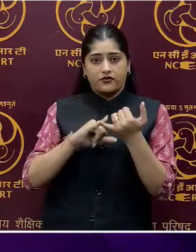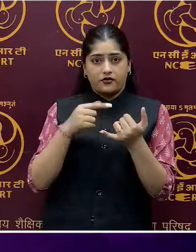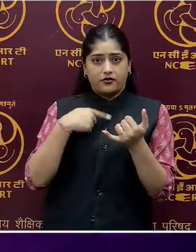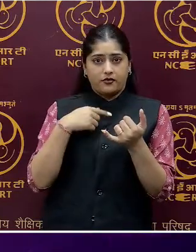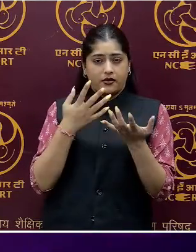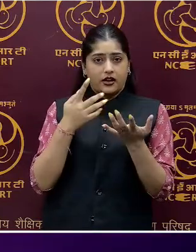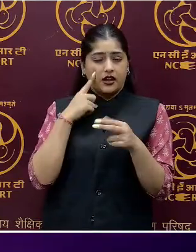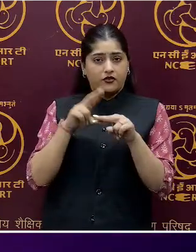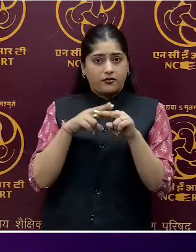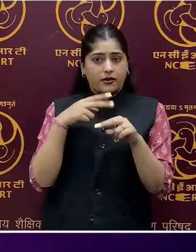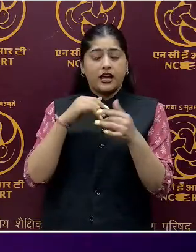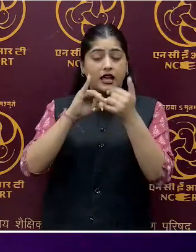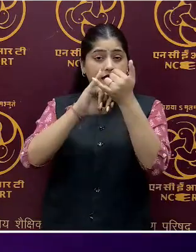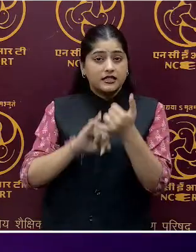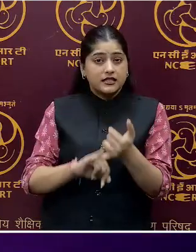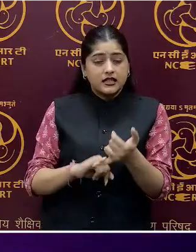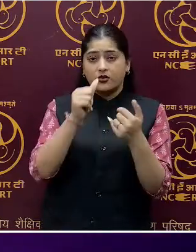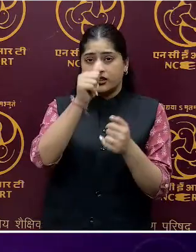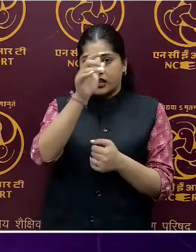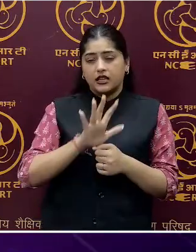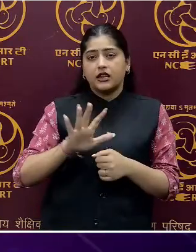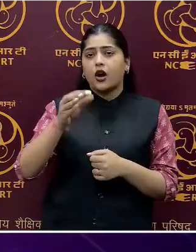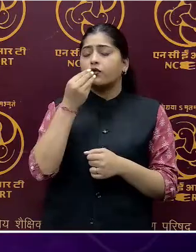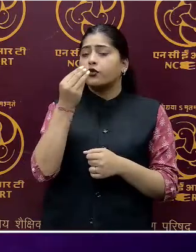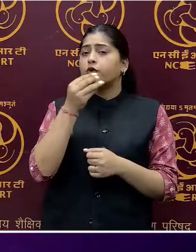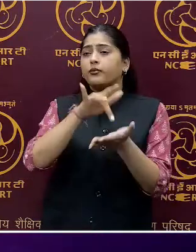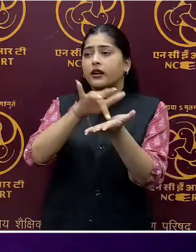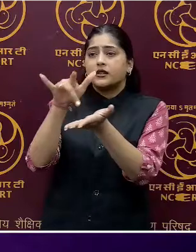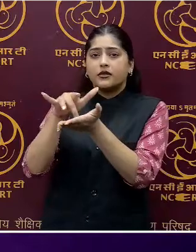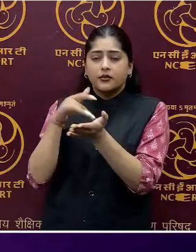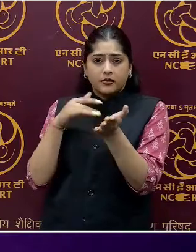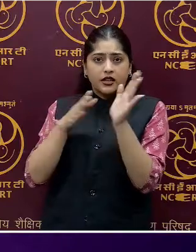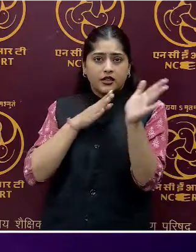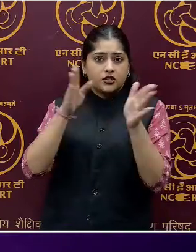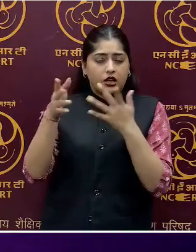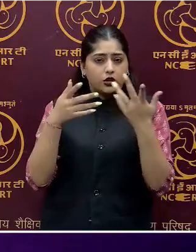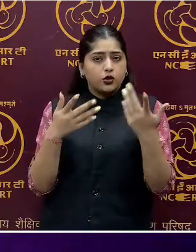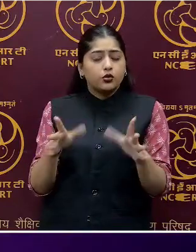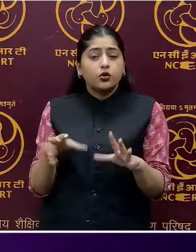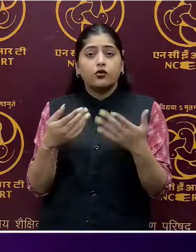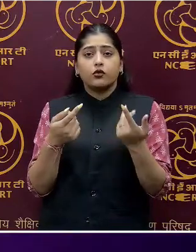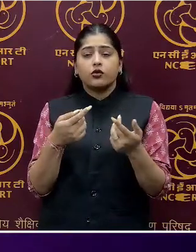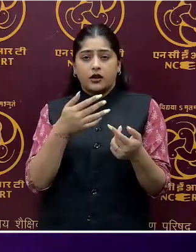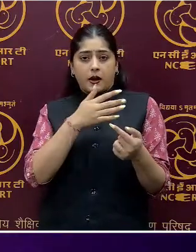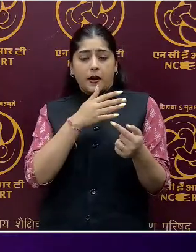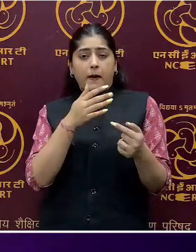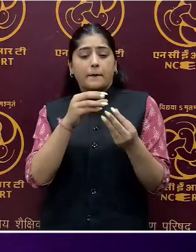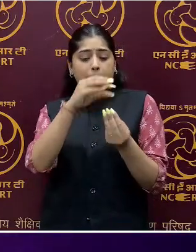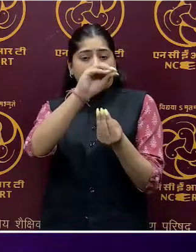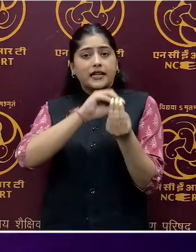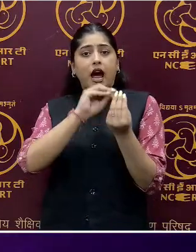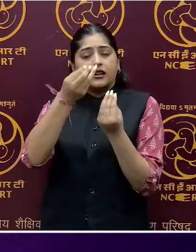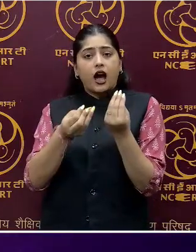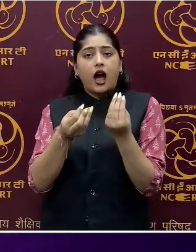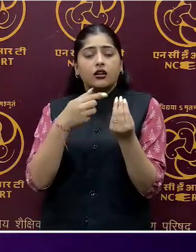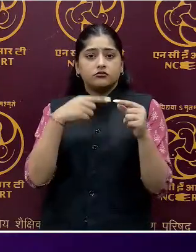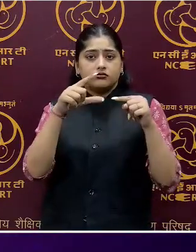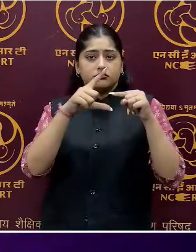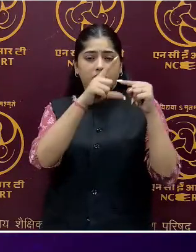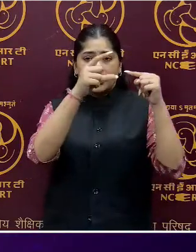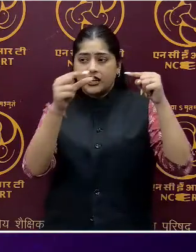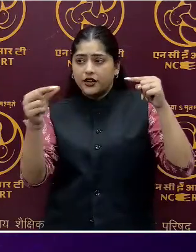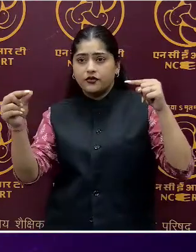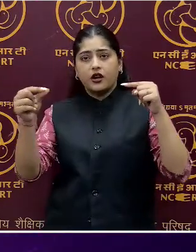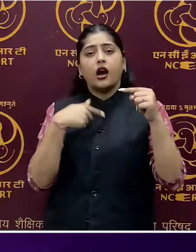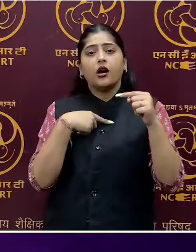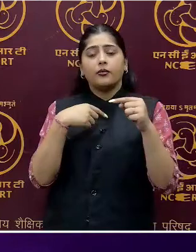if like oh yes, they're serving on banana leaf. And nowadays we are also being North Indian, I'm also following